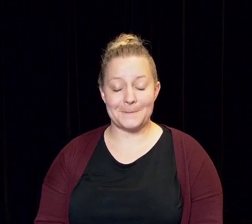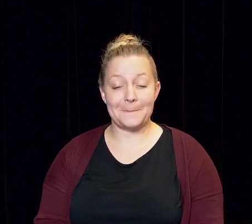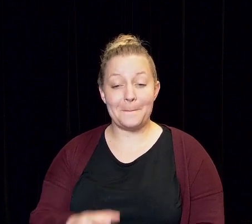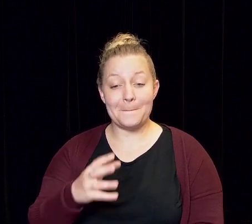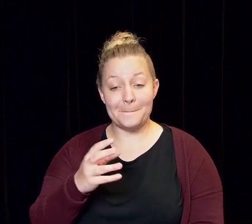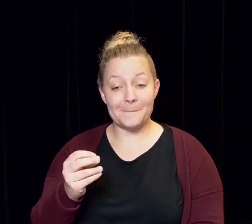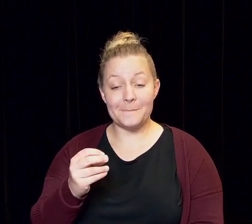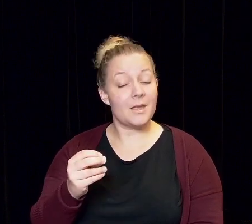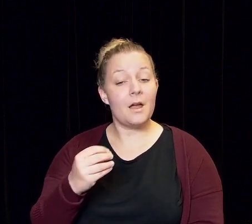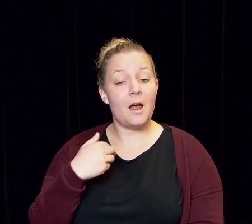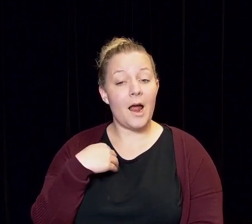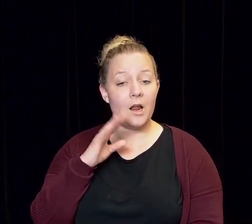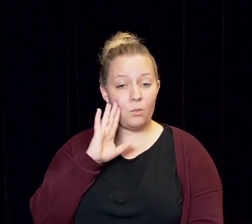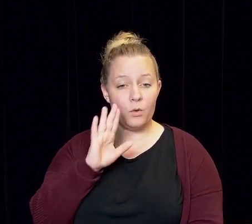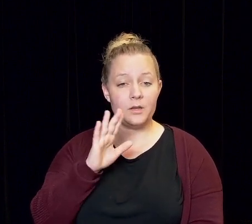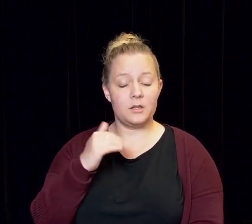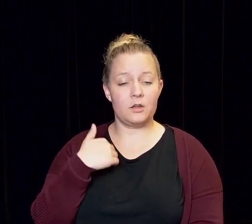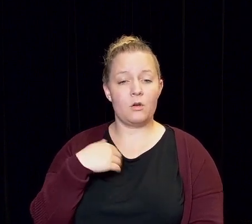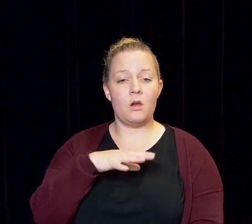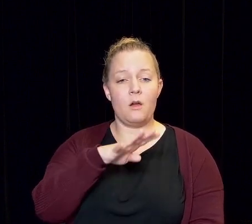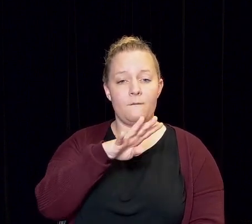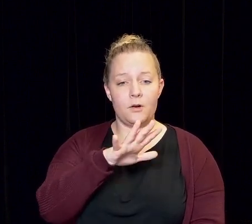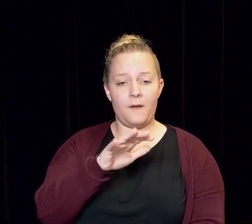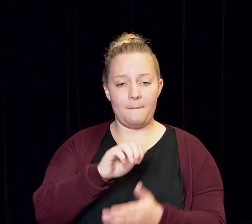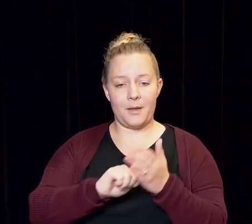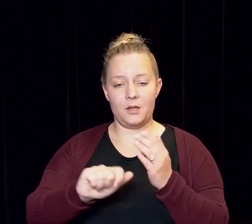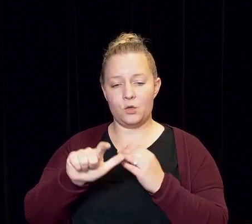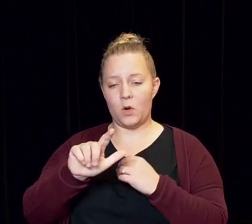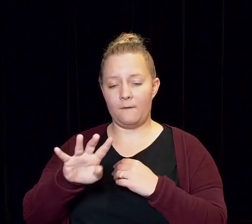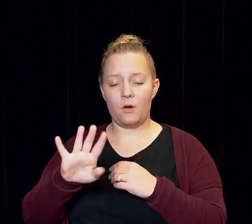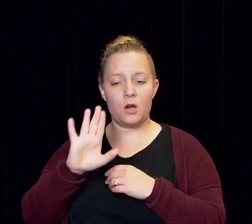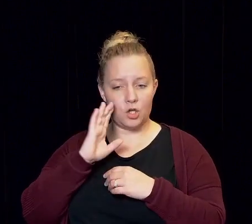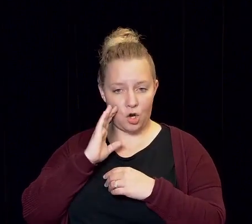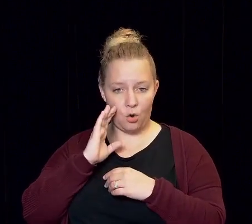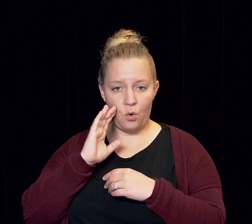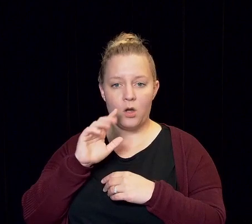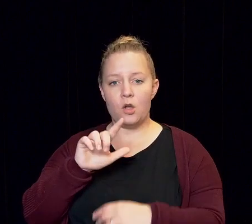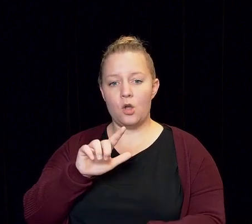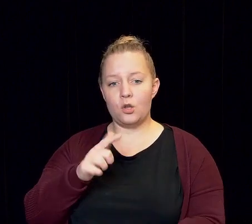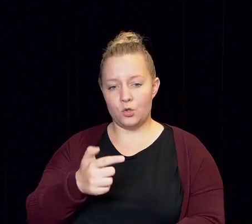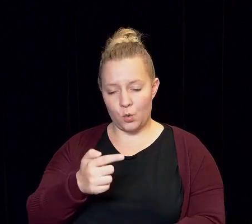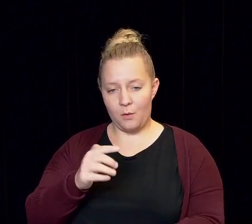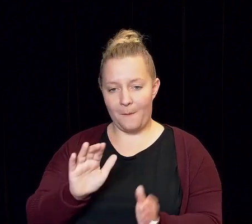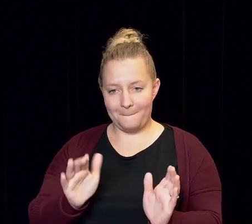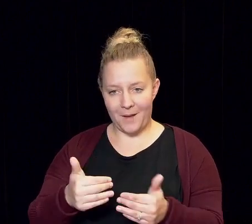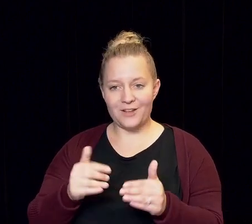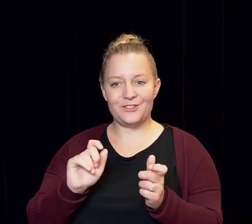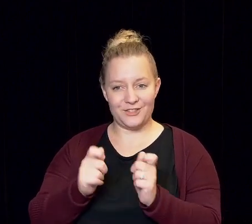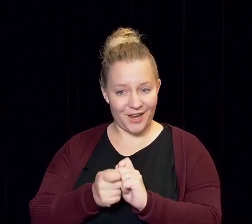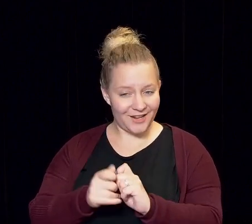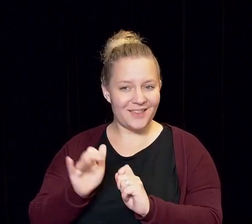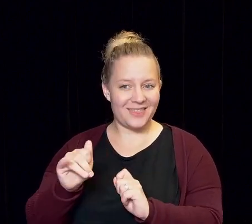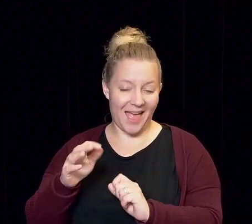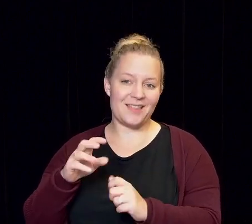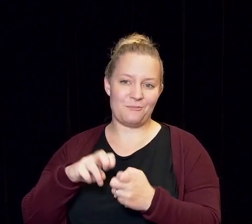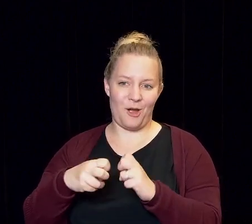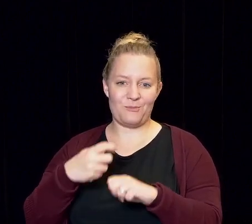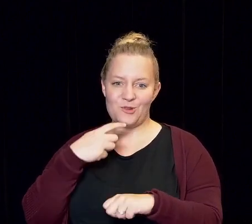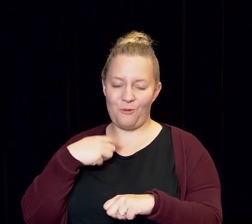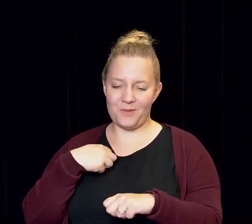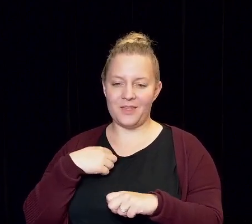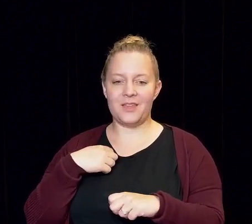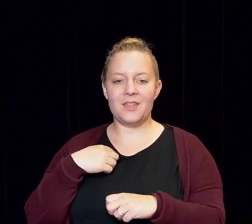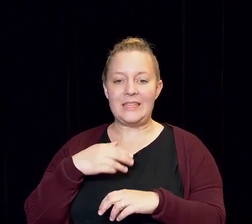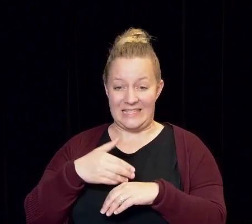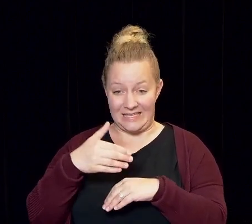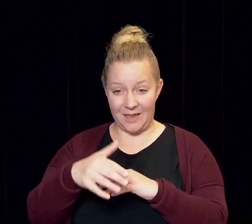And I would do the 45 minus 24 if I wanted, or I know that it's 21 boxes change because that's what the problem told me. And step 3 is when I